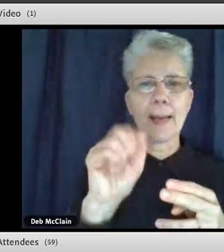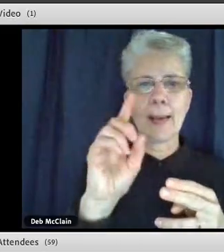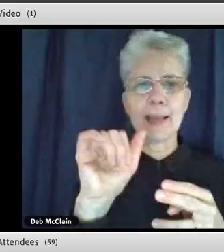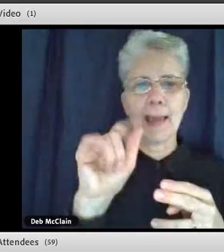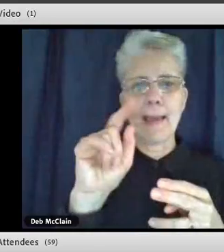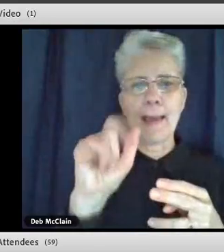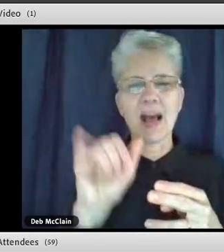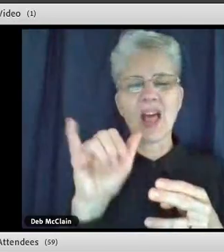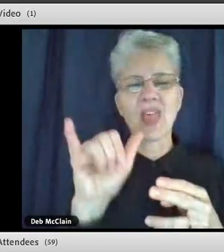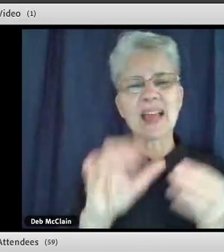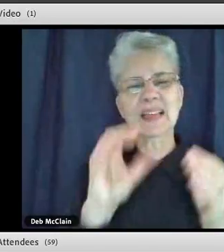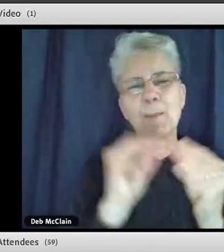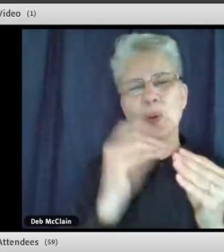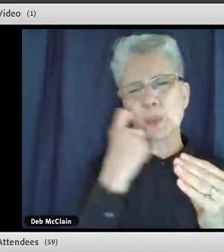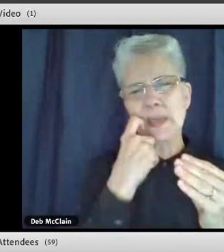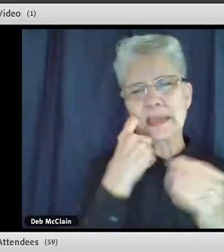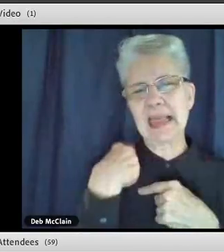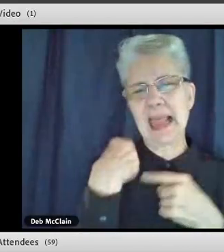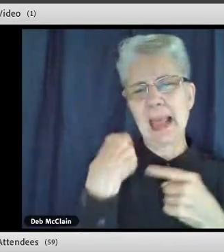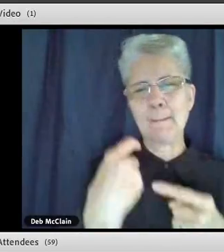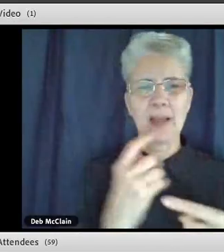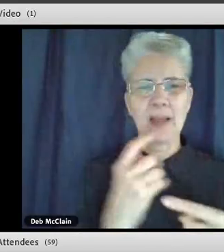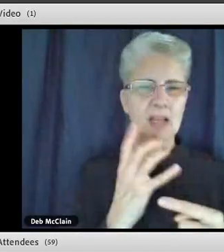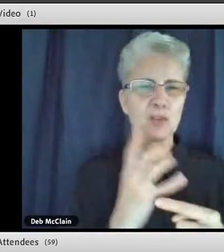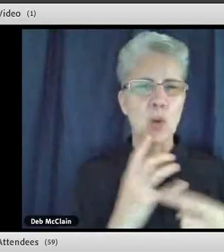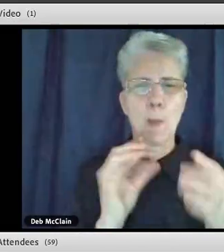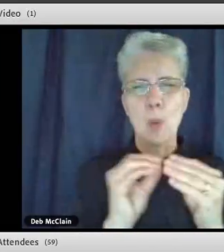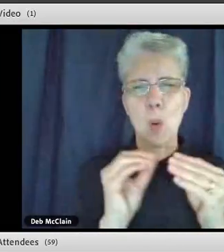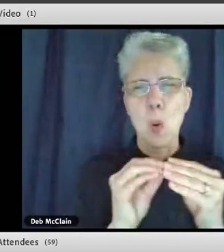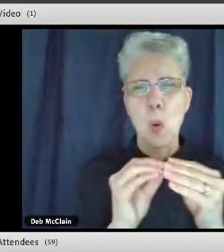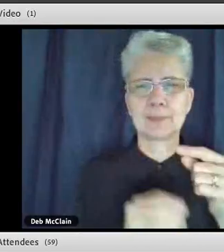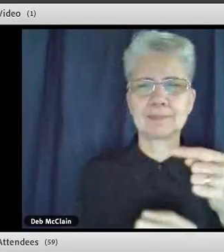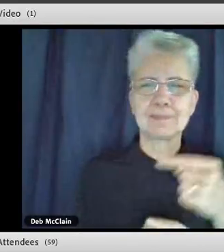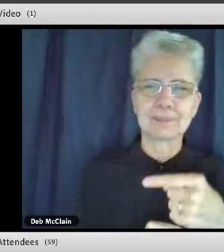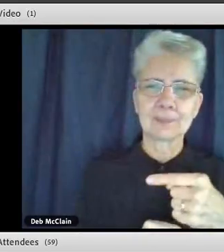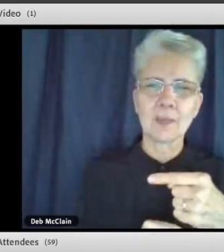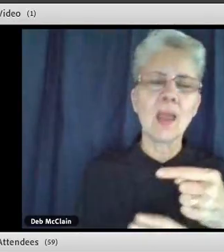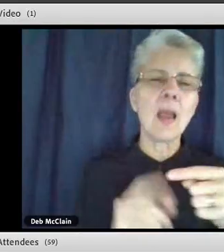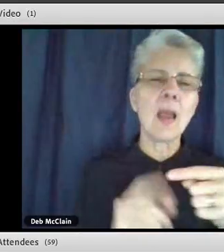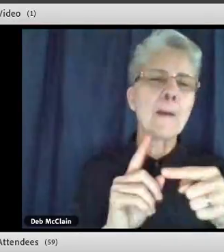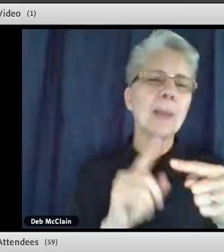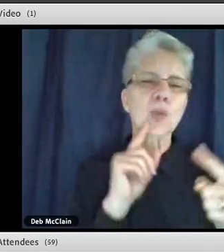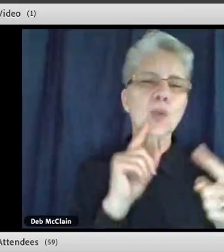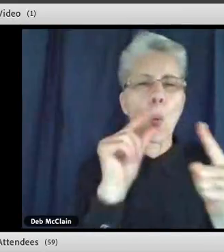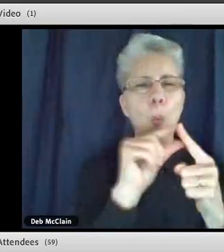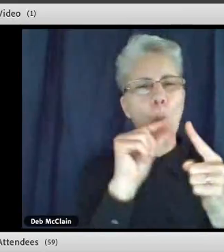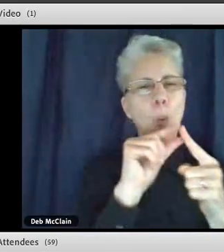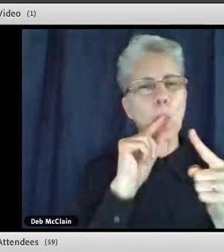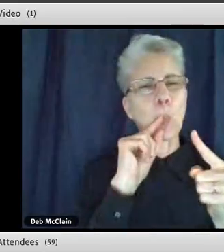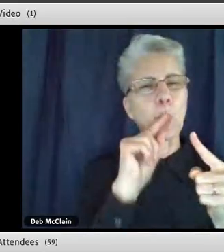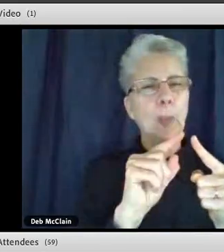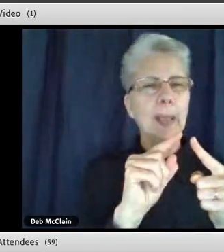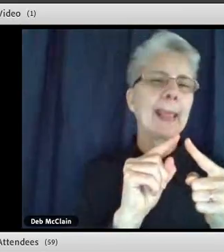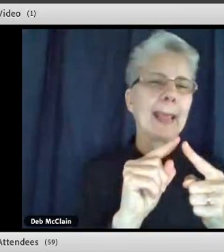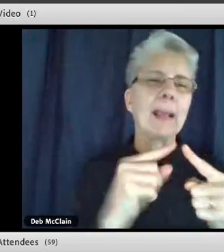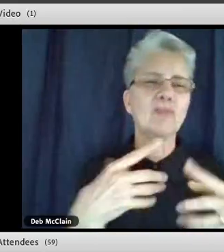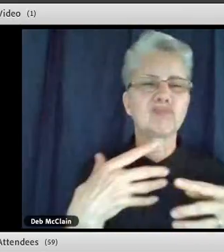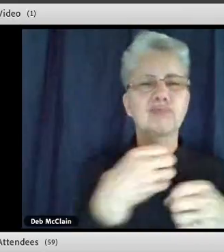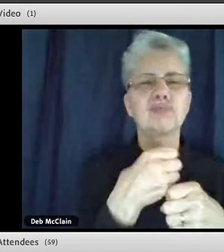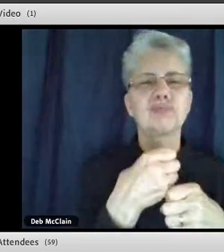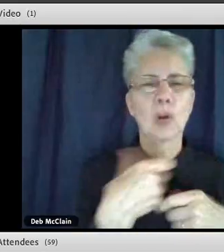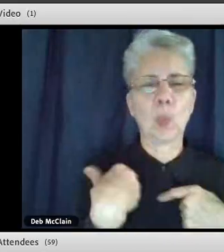of more recently been fashionable, but it's a word that really encapsulates what we've been